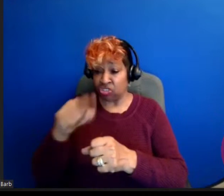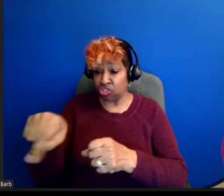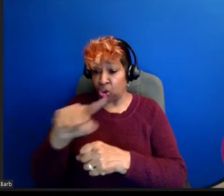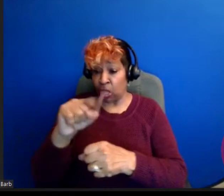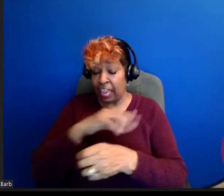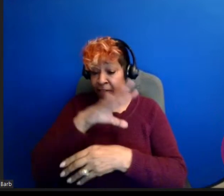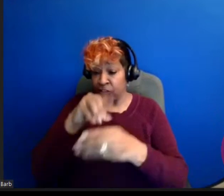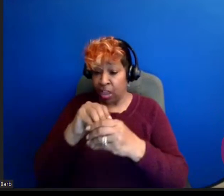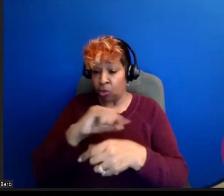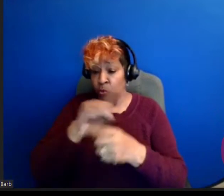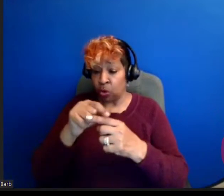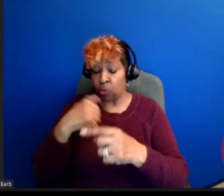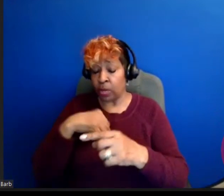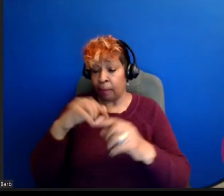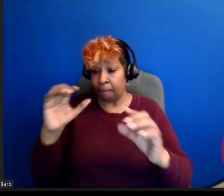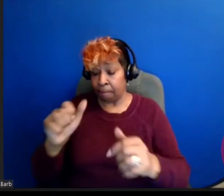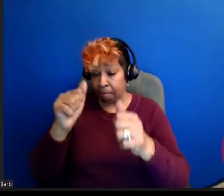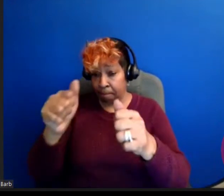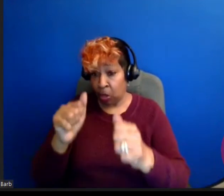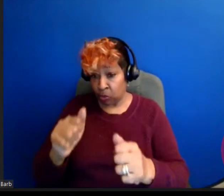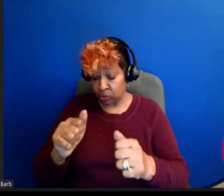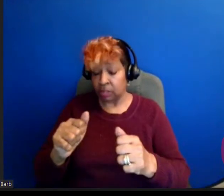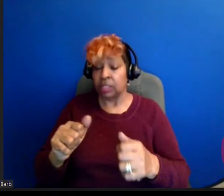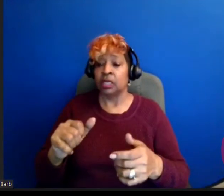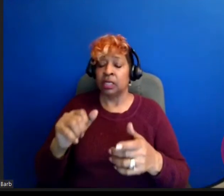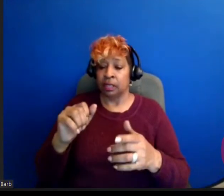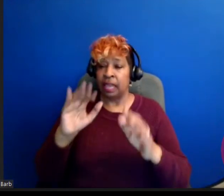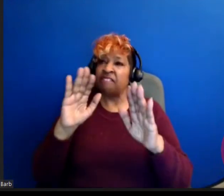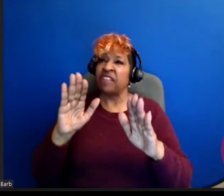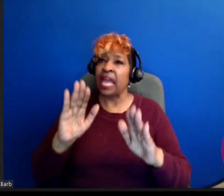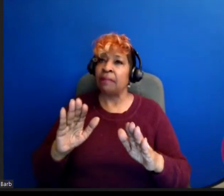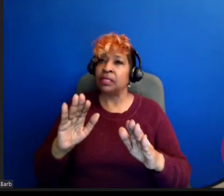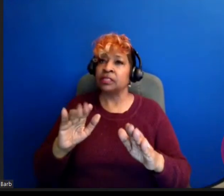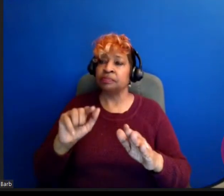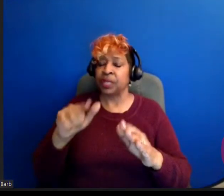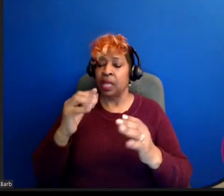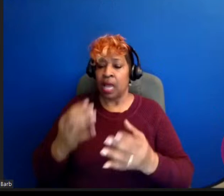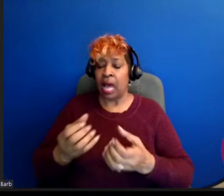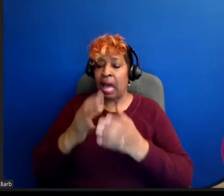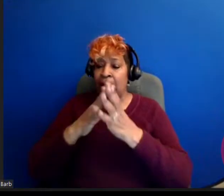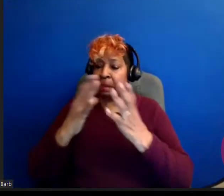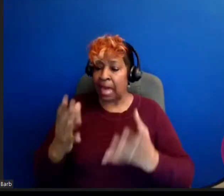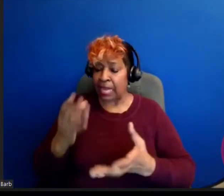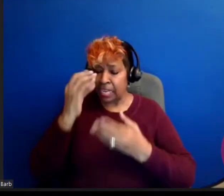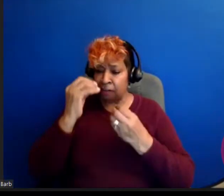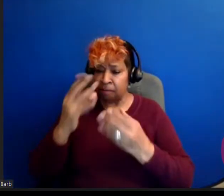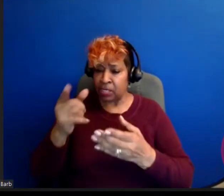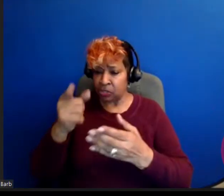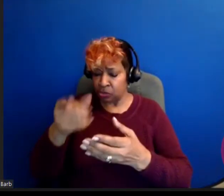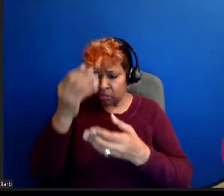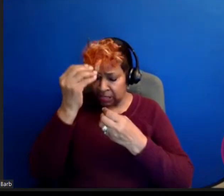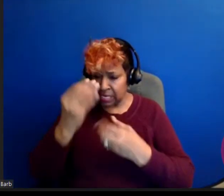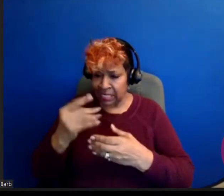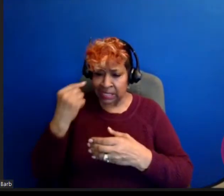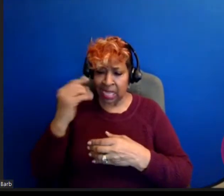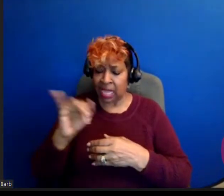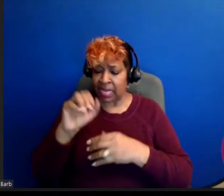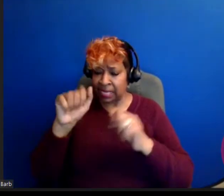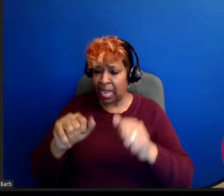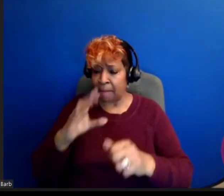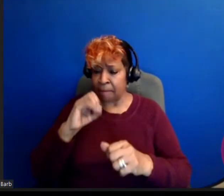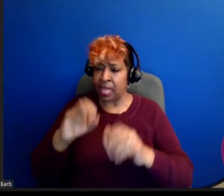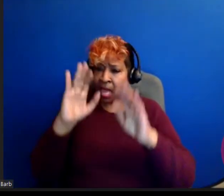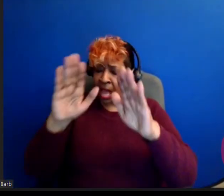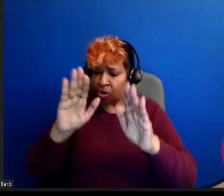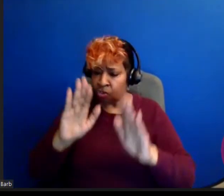here. Fabulous. A lot of the information you shared sound like it could be a really great opportunity